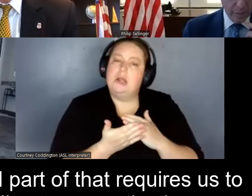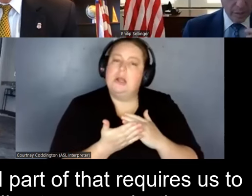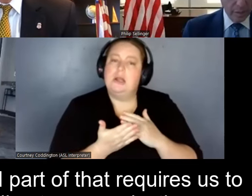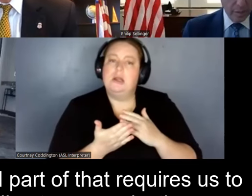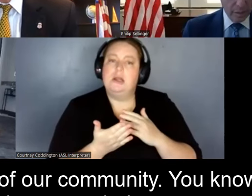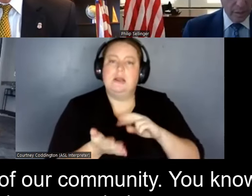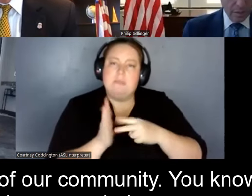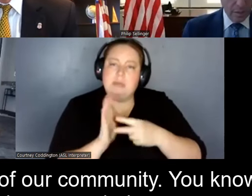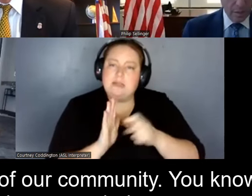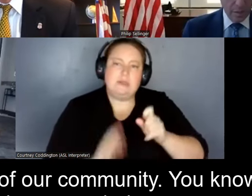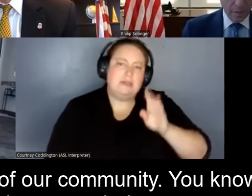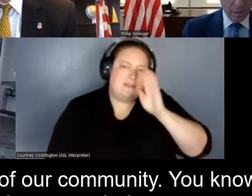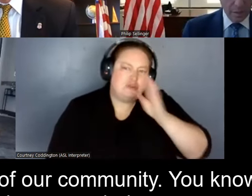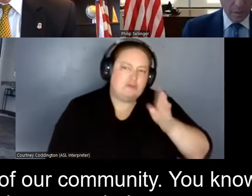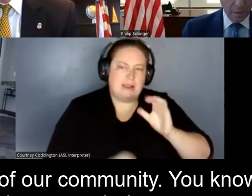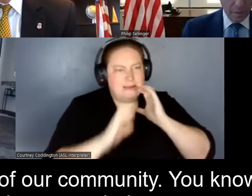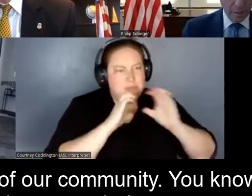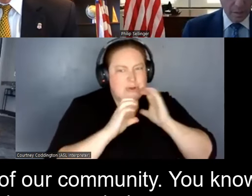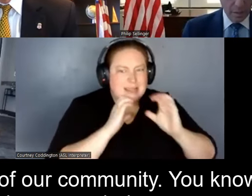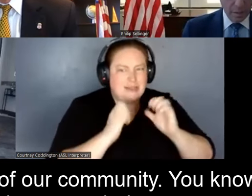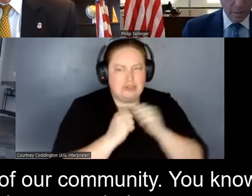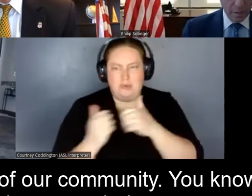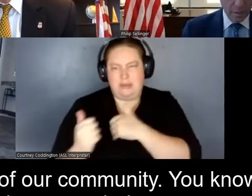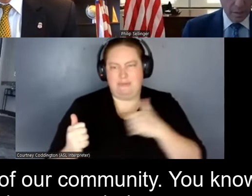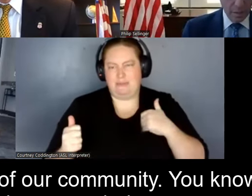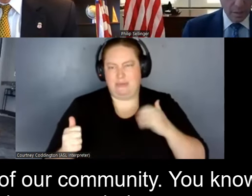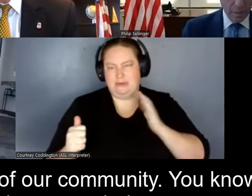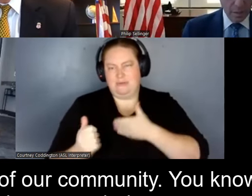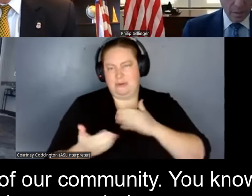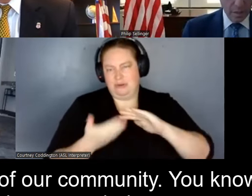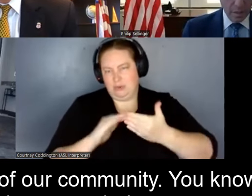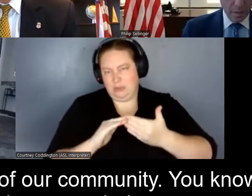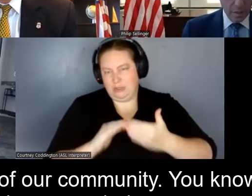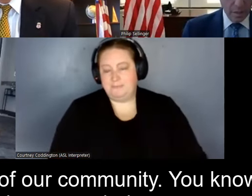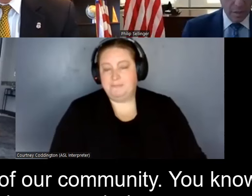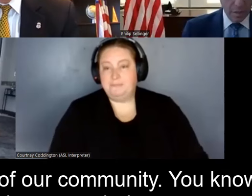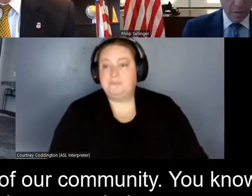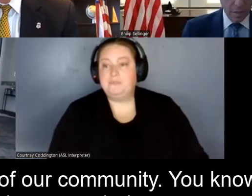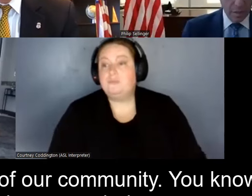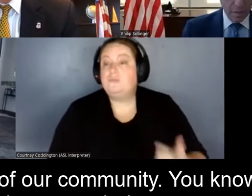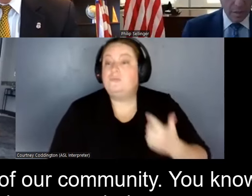direct communications with the members of our community. Recently